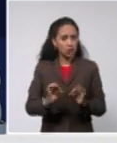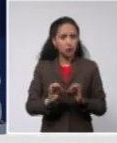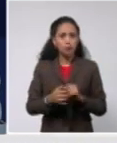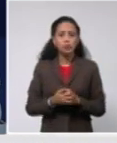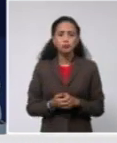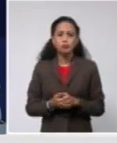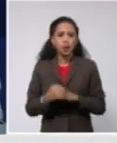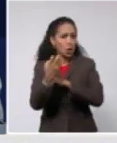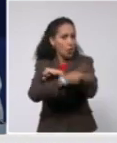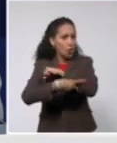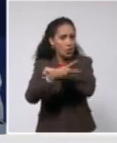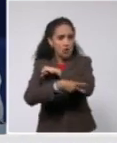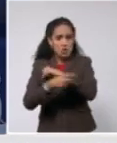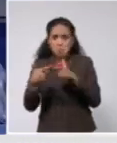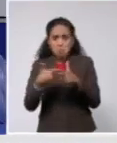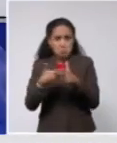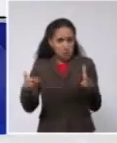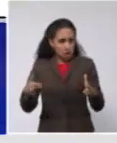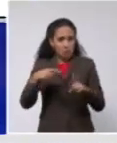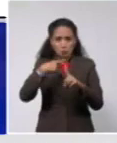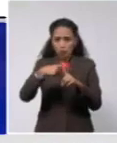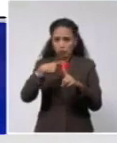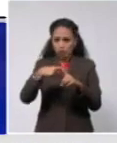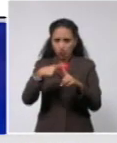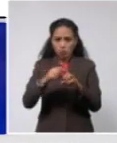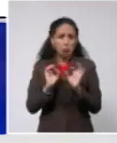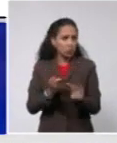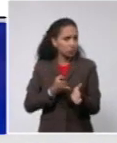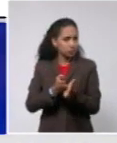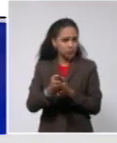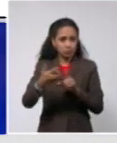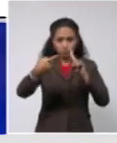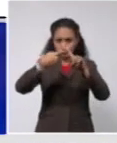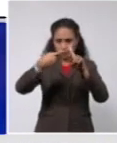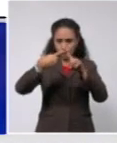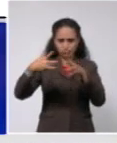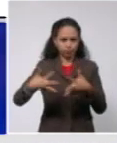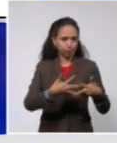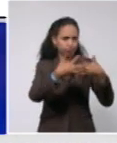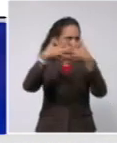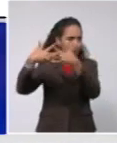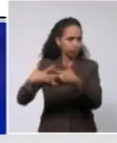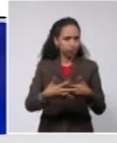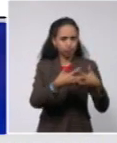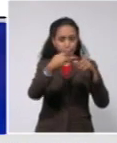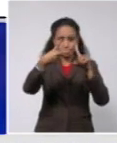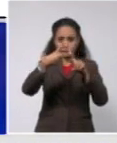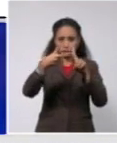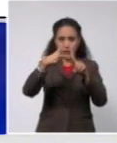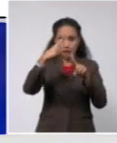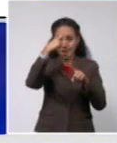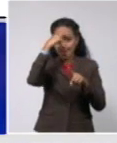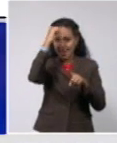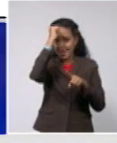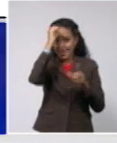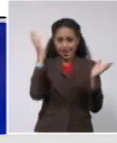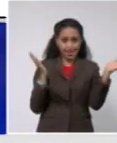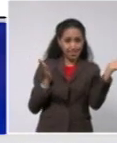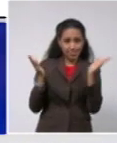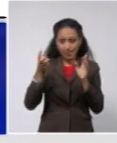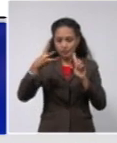pandemic, with almost 7 million confirmed cases. Then India with